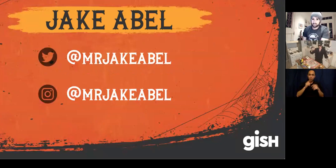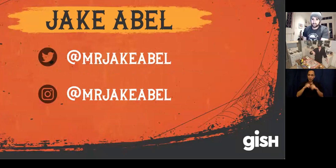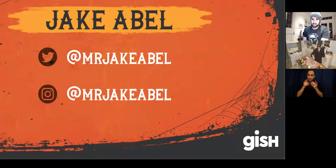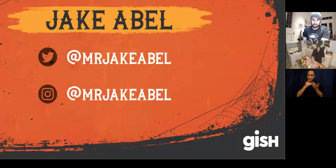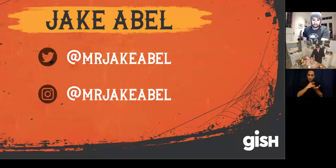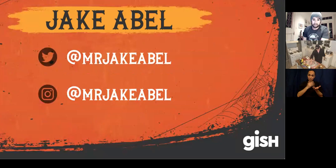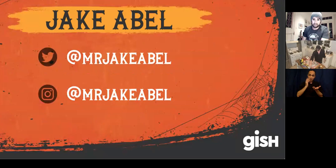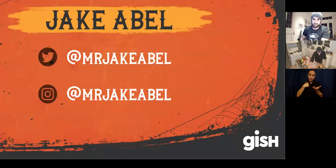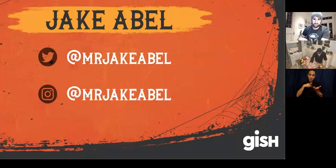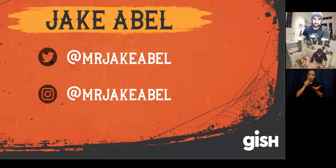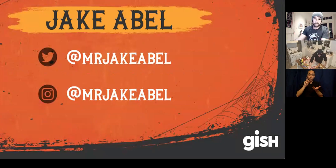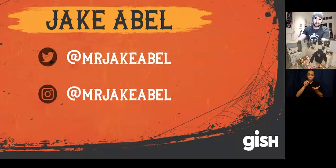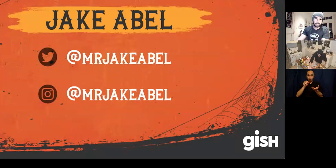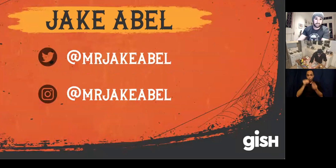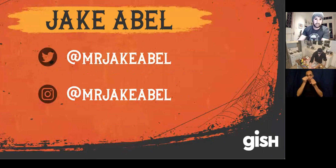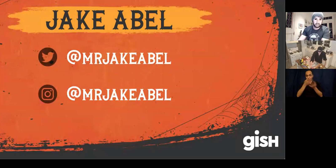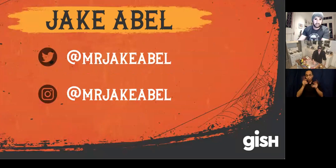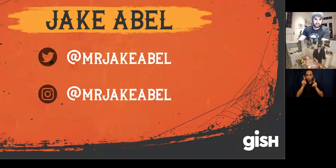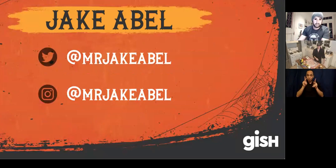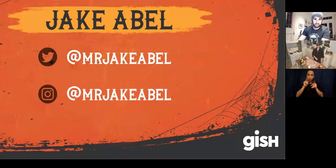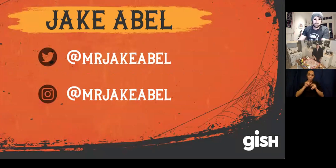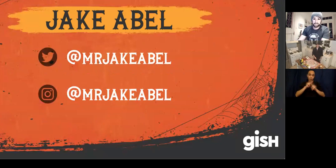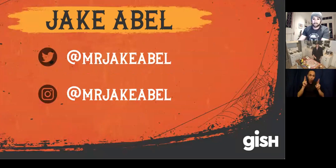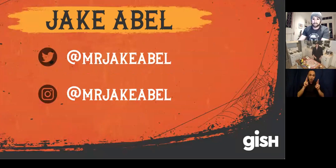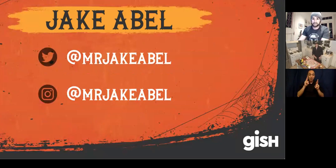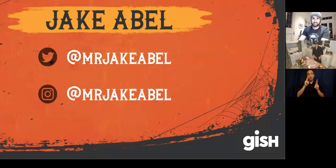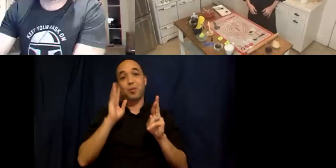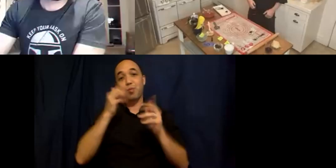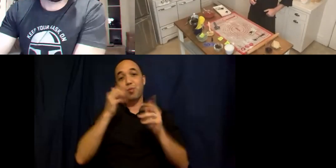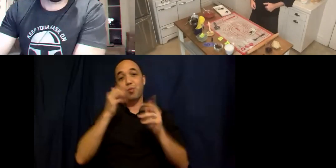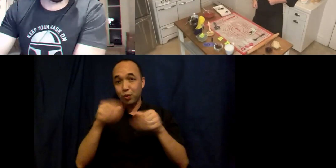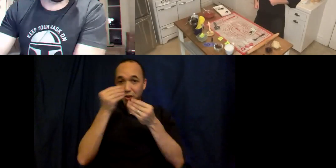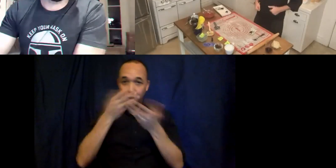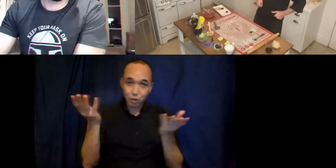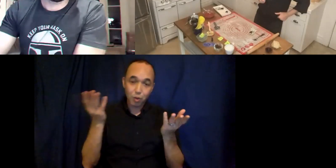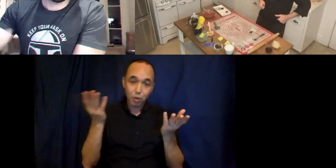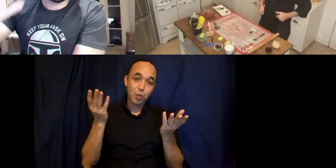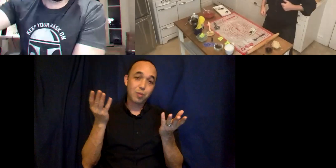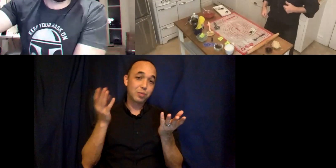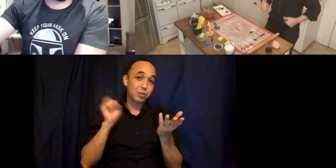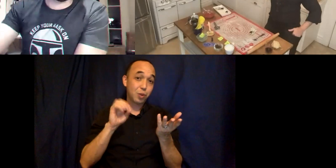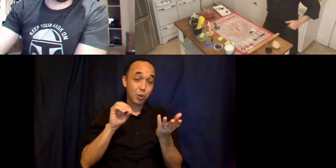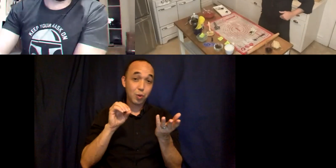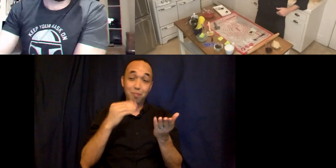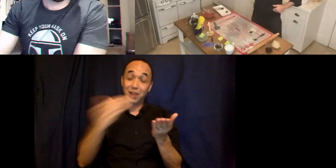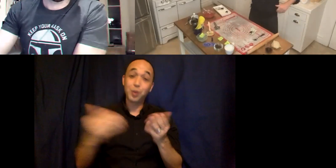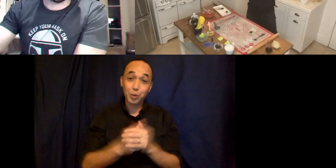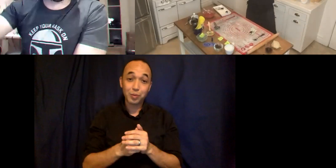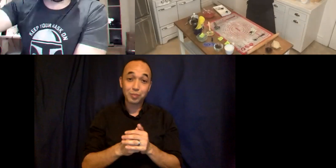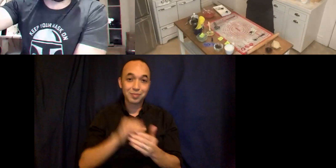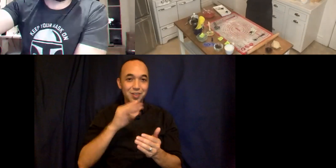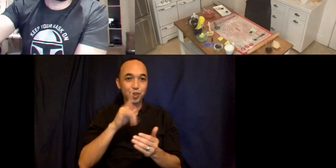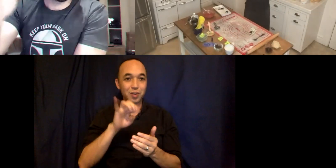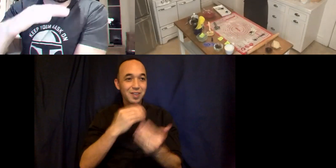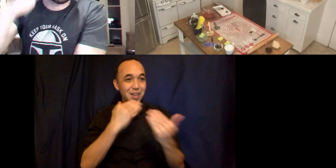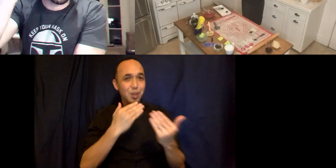ahead and follow both, and I'll keep making stuff for you. Thanks for coming. Love it. Thanks, everybody. Good night,